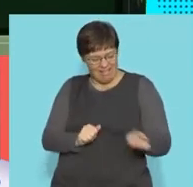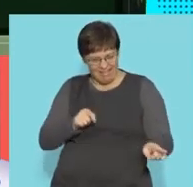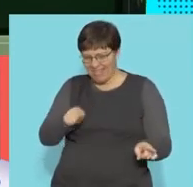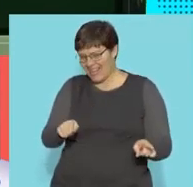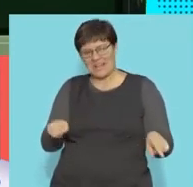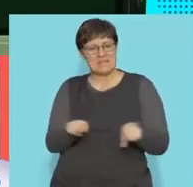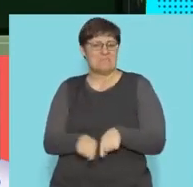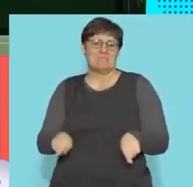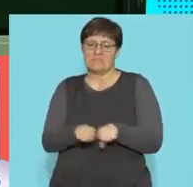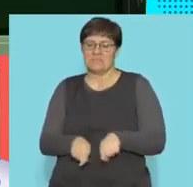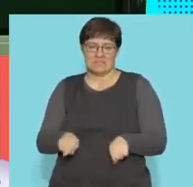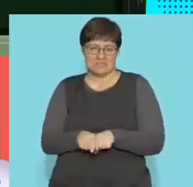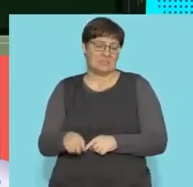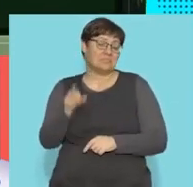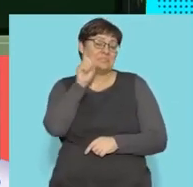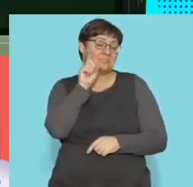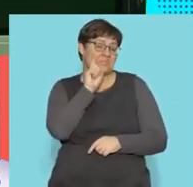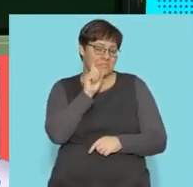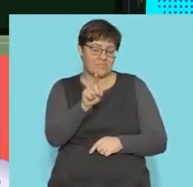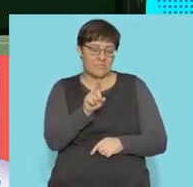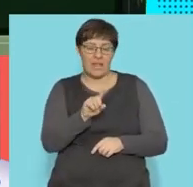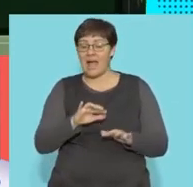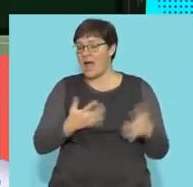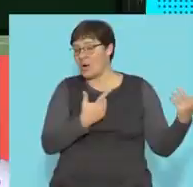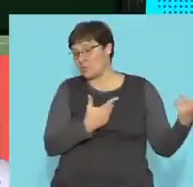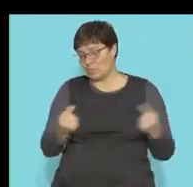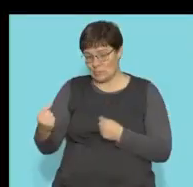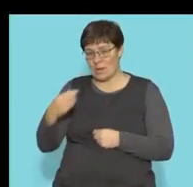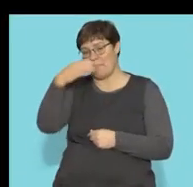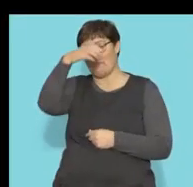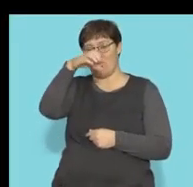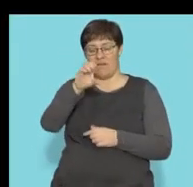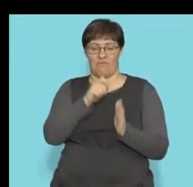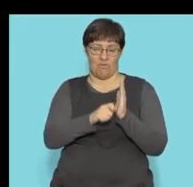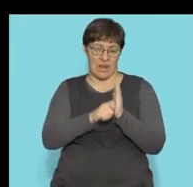So let's see how we tackle paragraph writing.